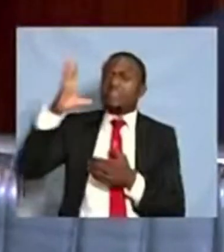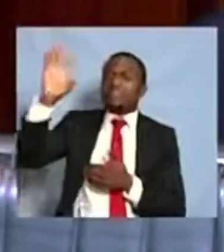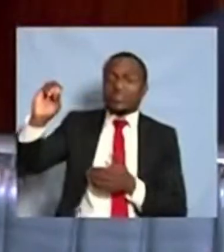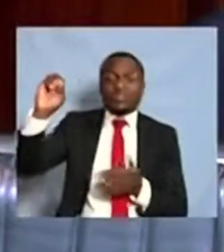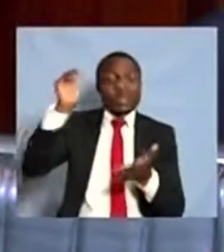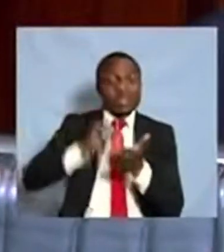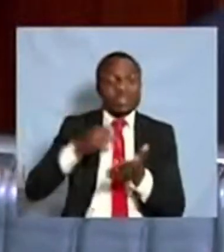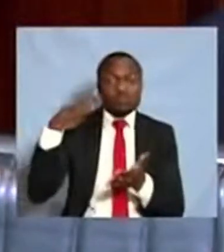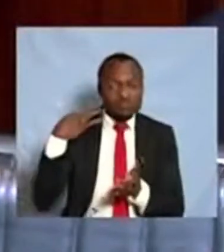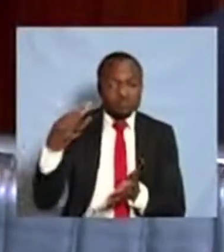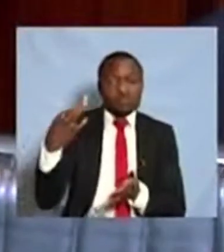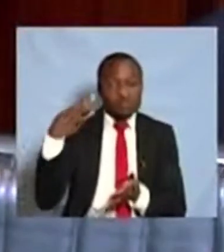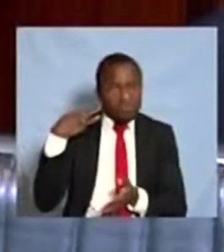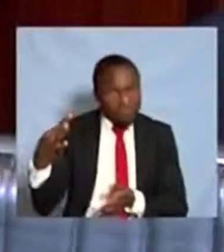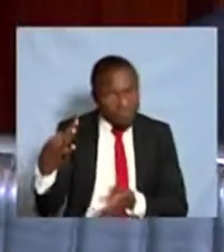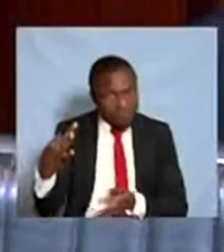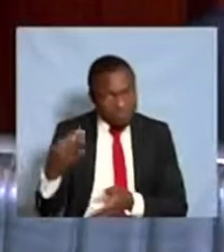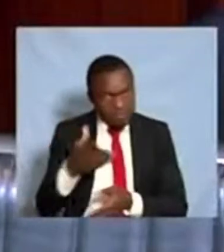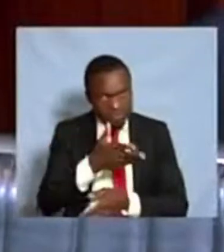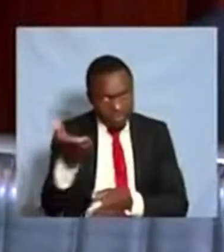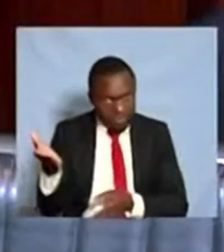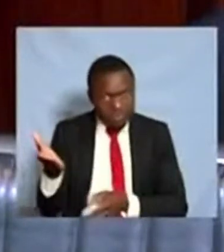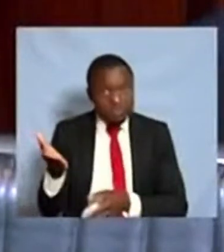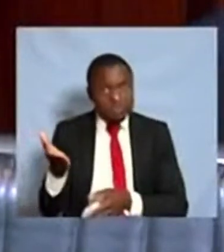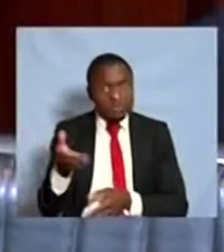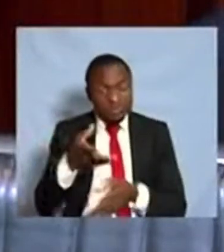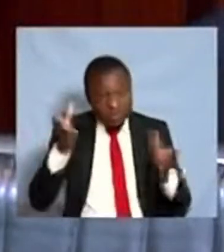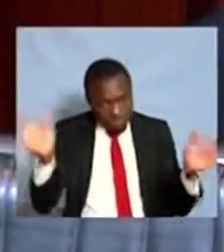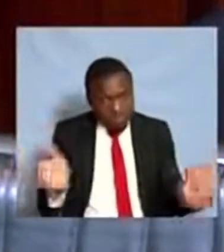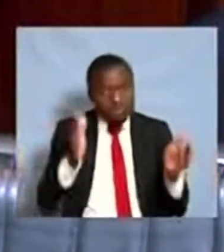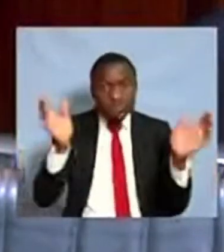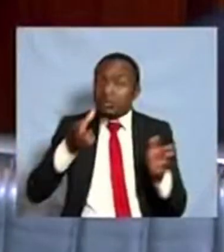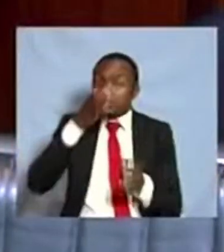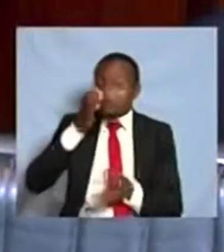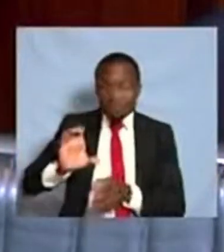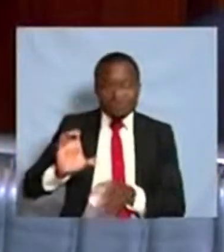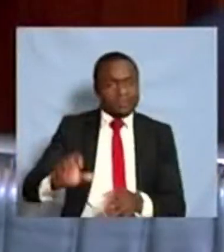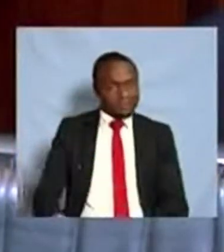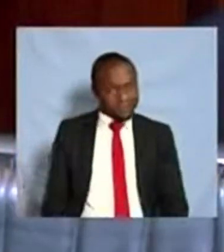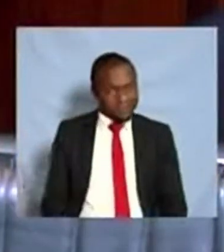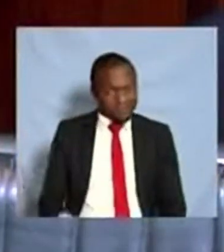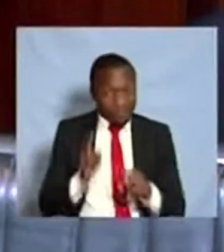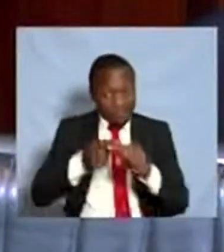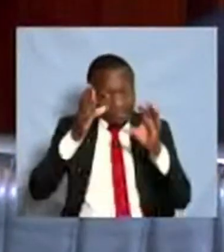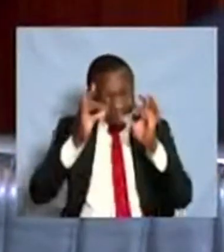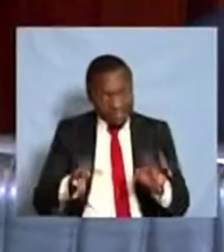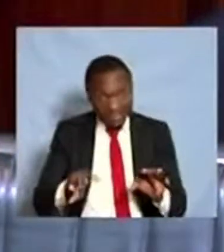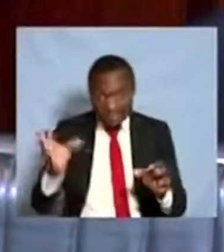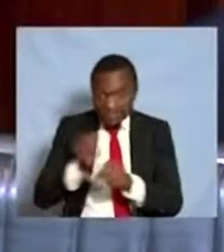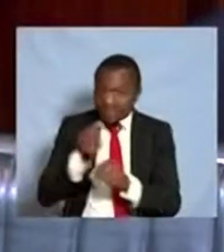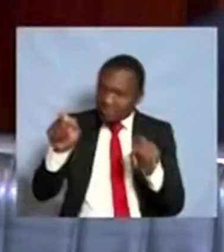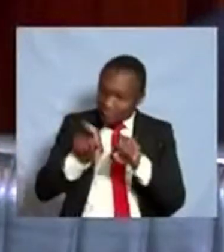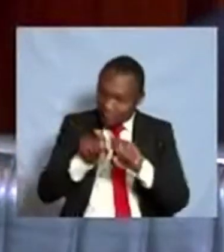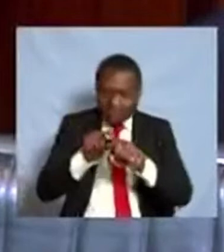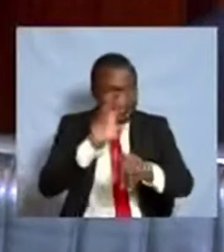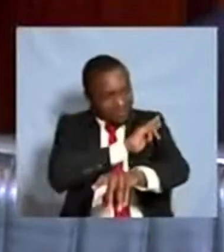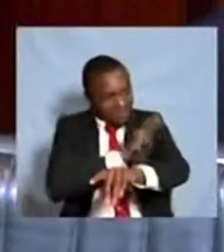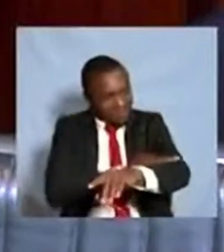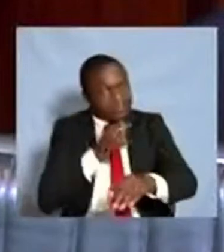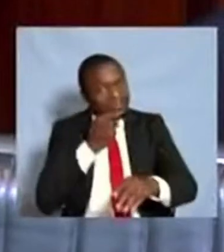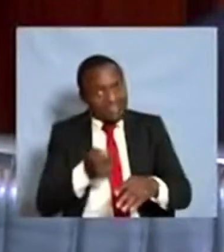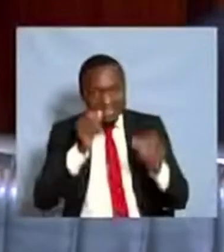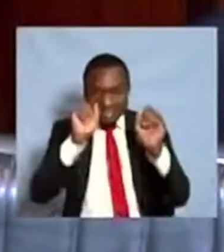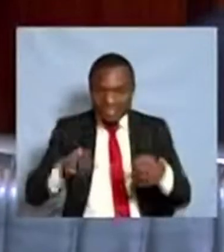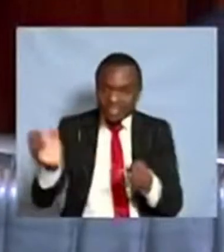50,000 applying. You're going to induce corruption. It's only going to become inevitable. But if you got the same resources and you said,